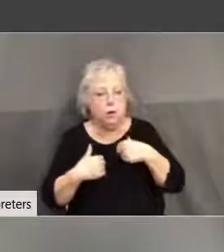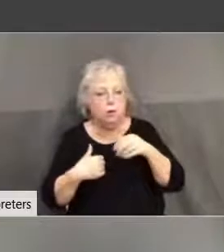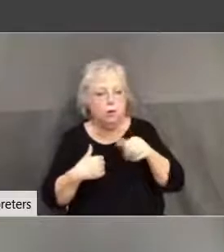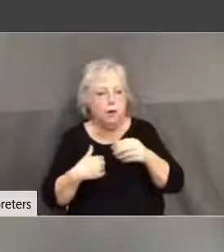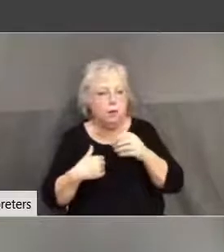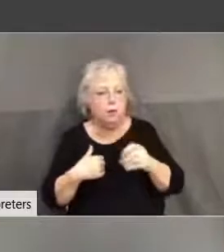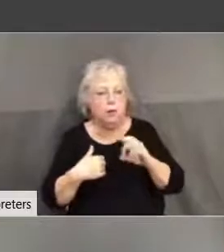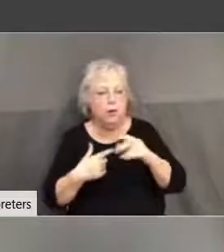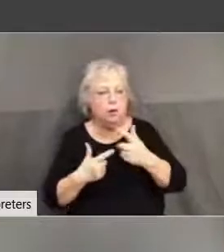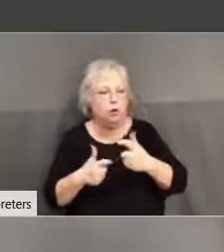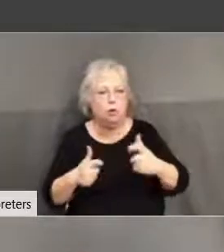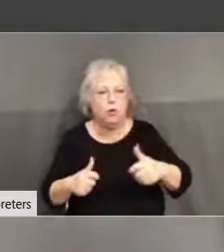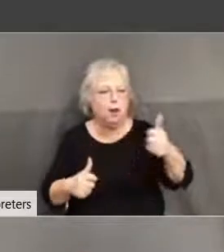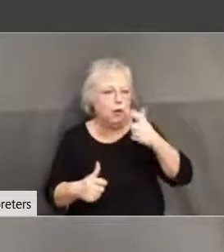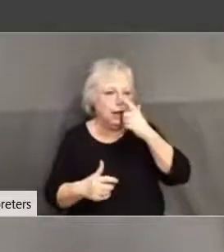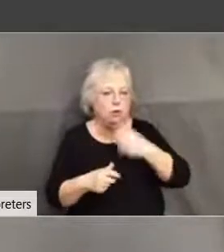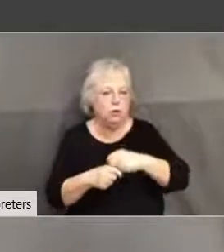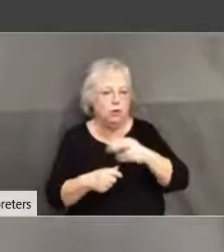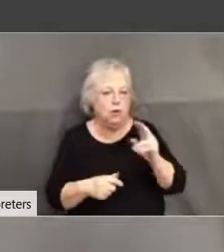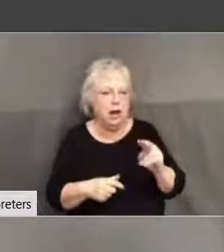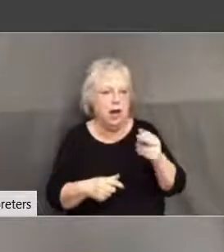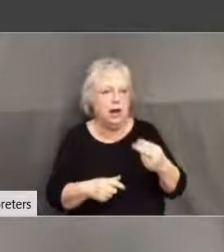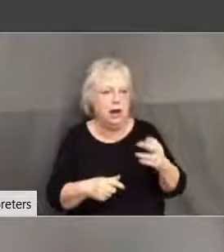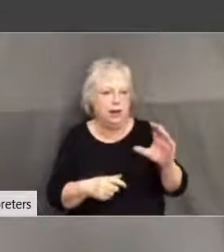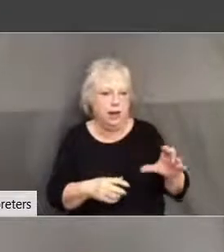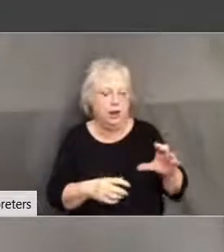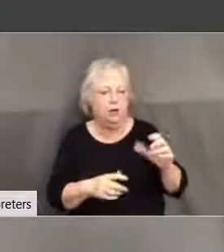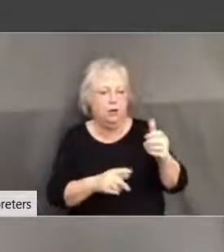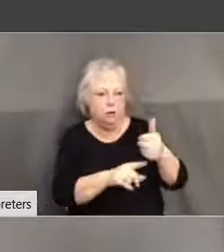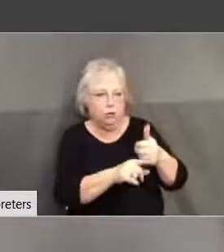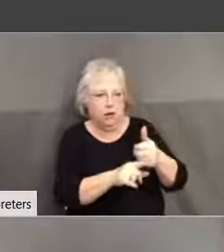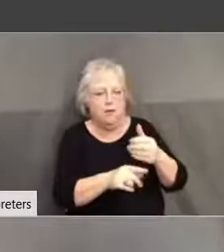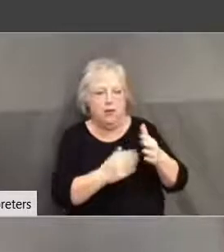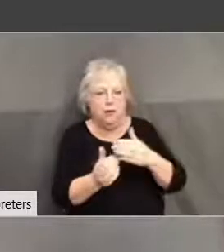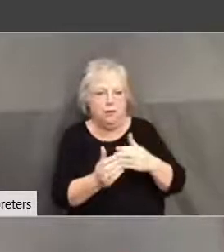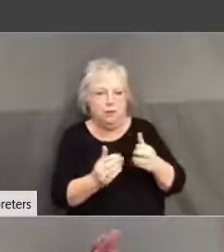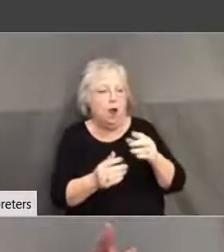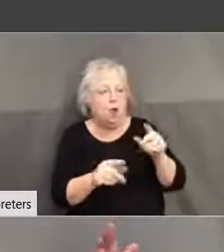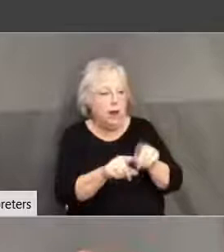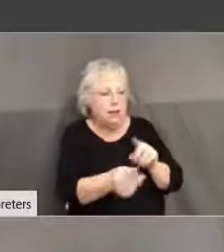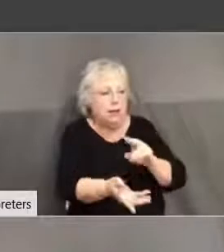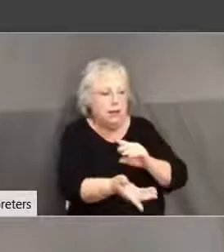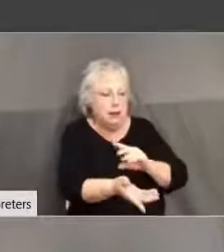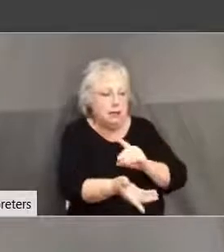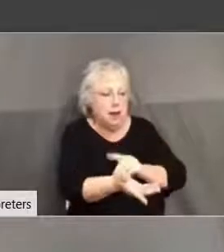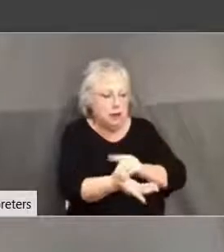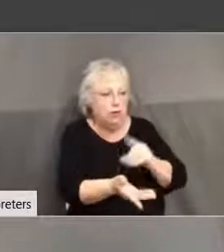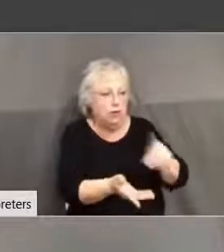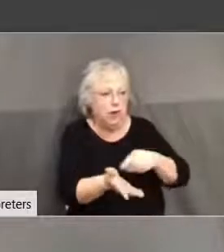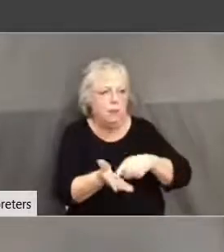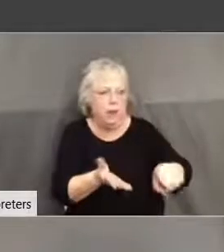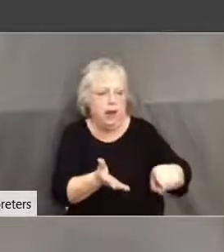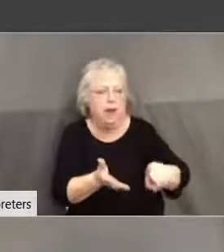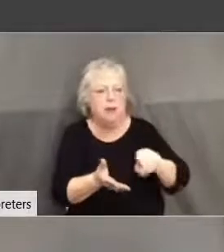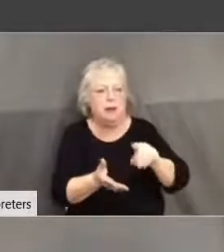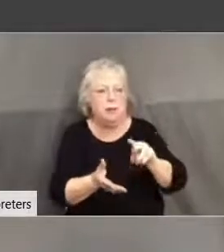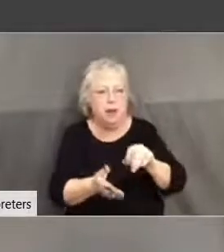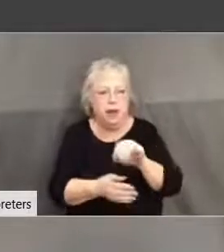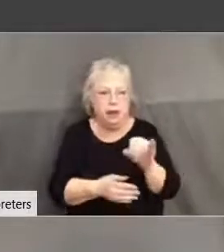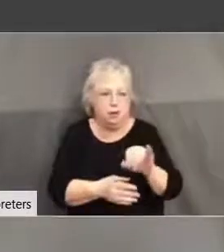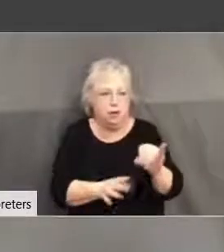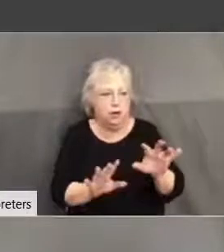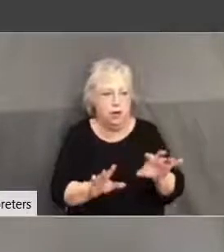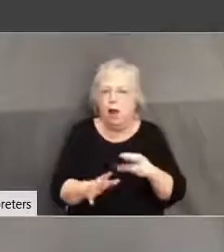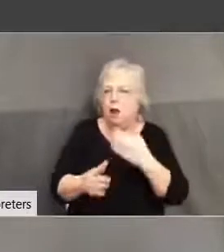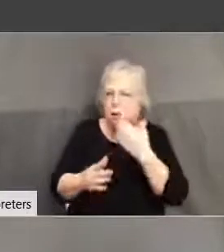in United Healthcare or anything else, even though as a physician you get paid insurance by a whole bunch of insurance companies. Thank